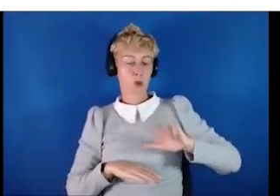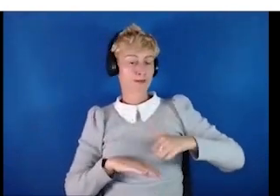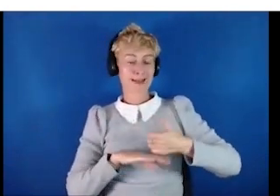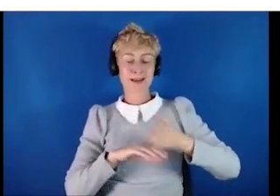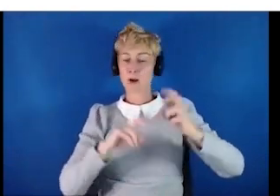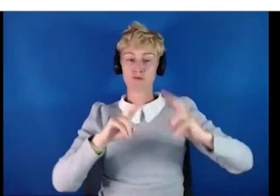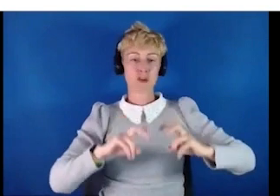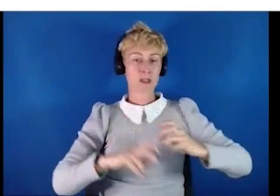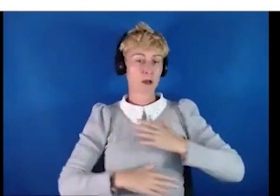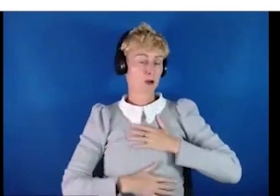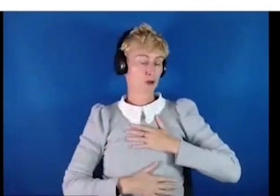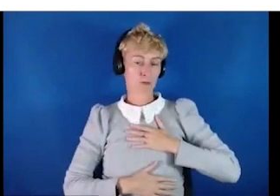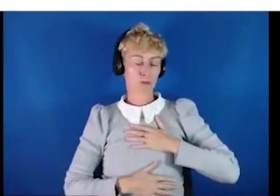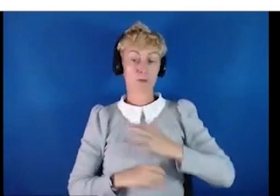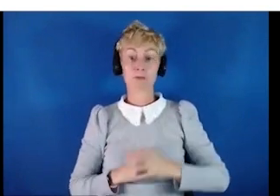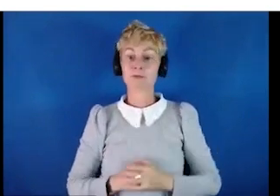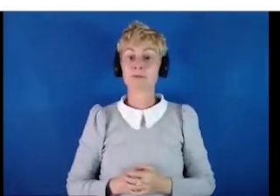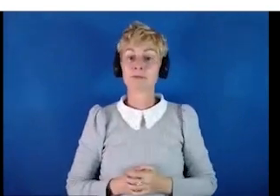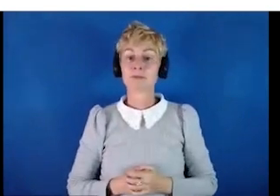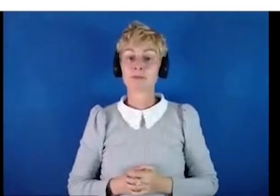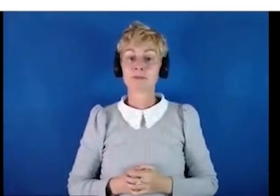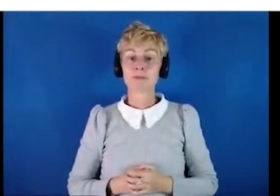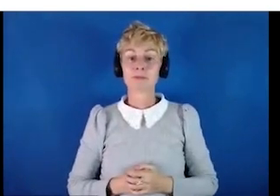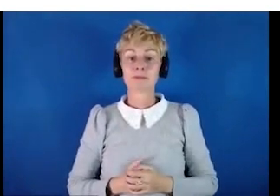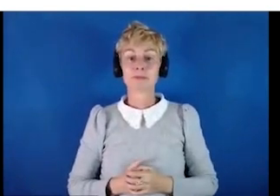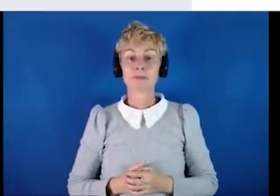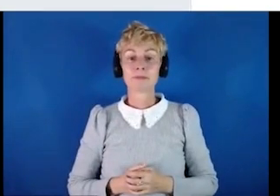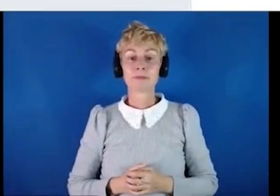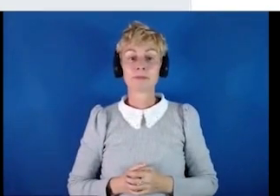research. Next slide.